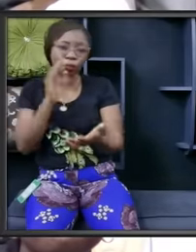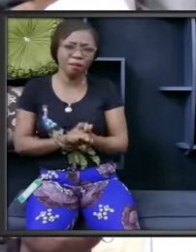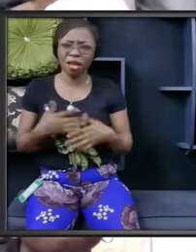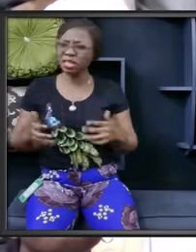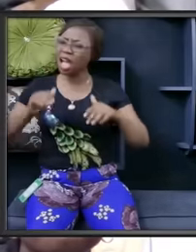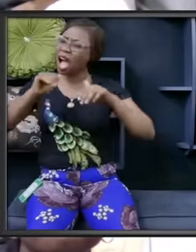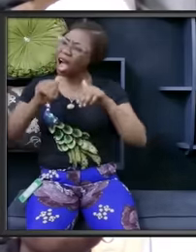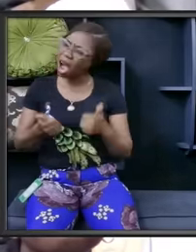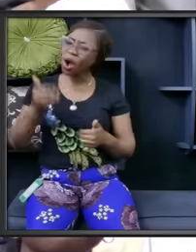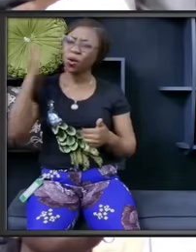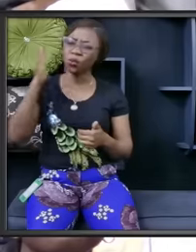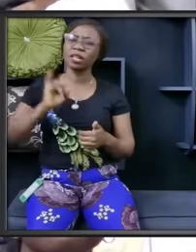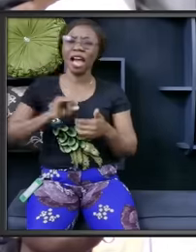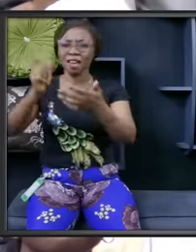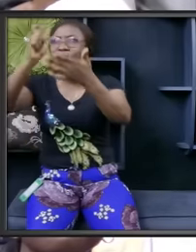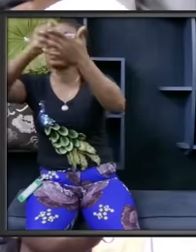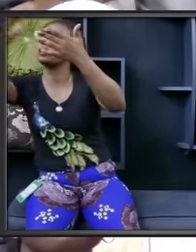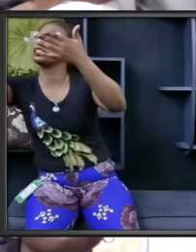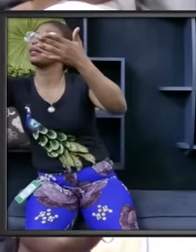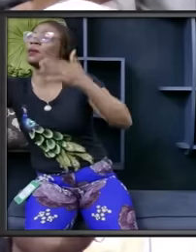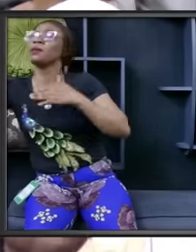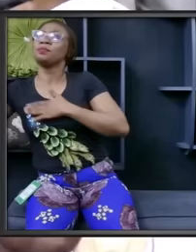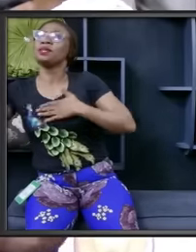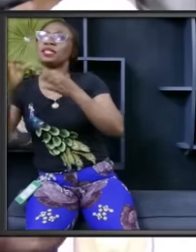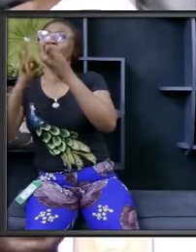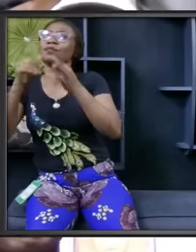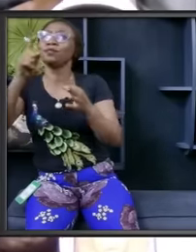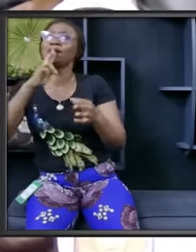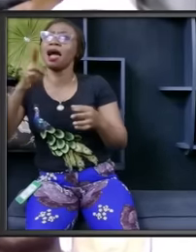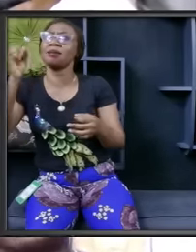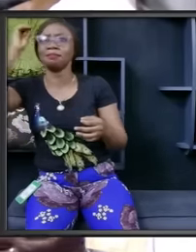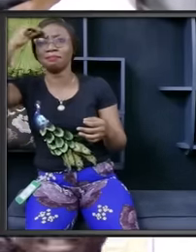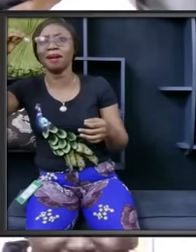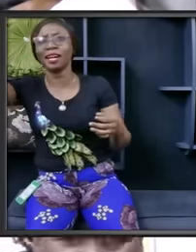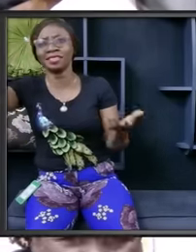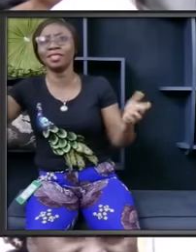come write for signboard? Say, please, if you are a man, don't enter.